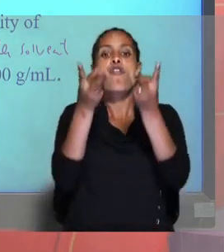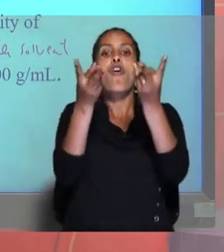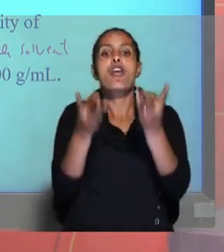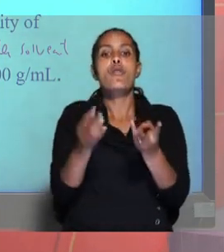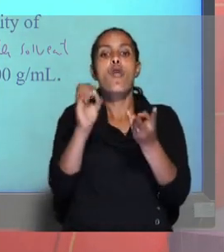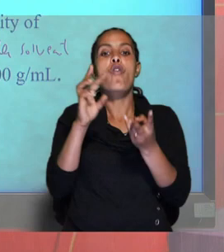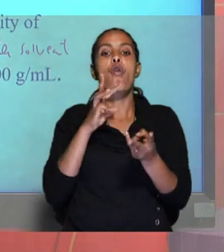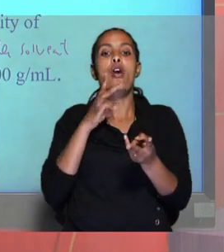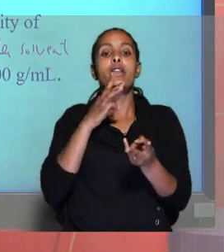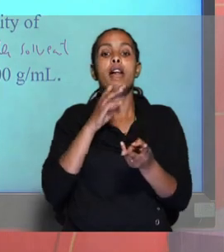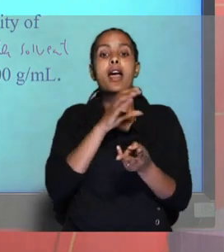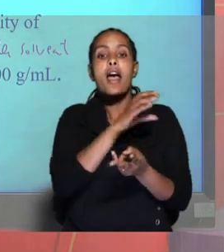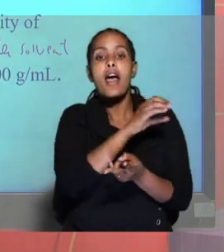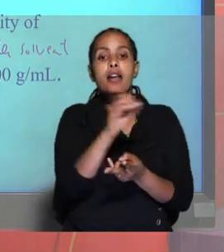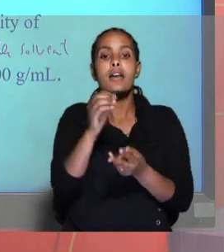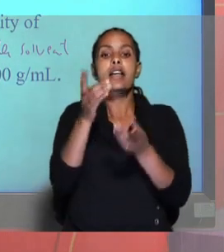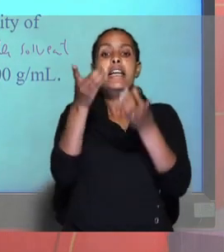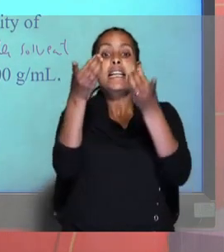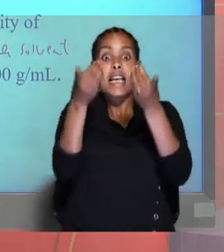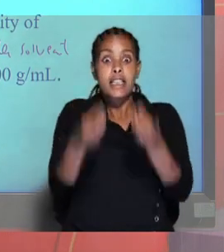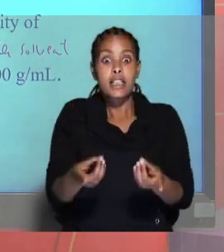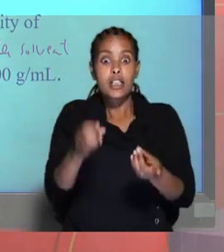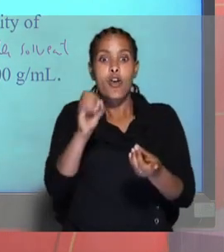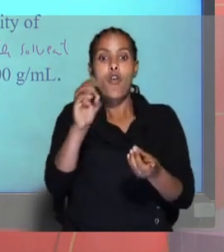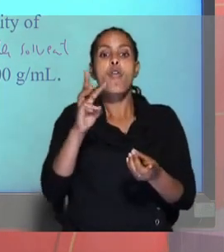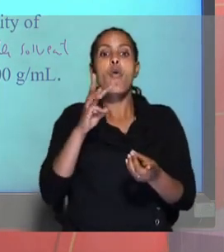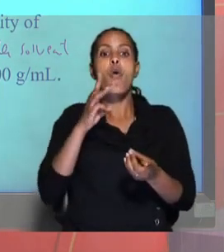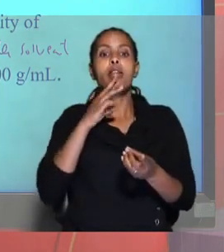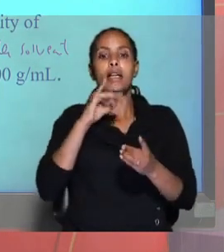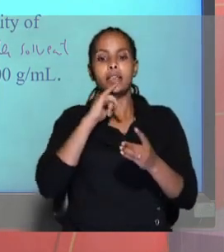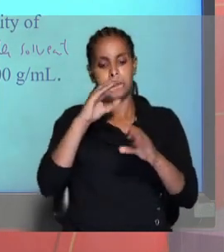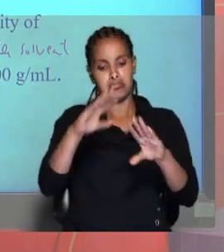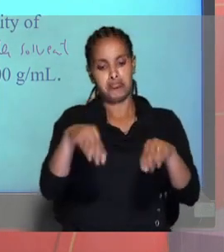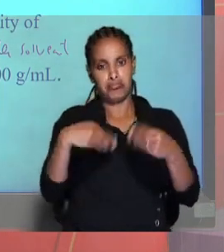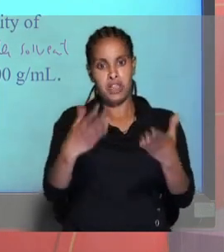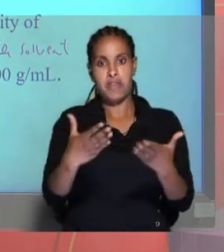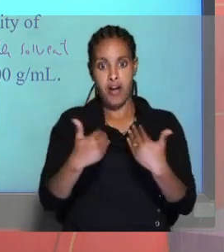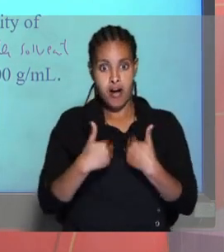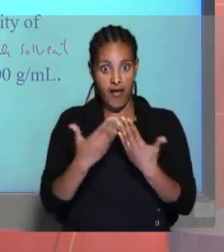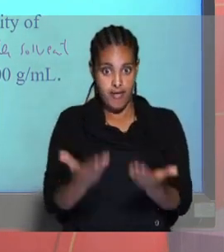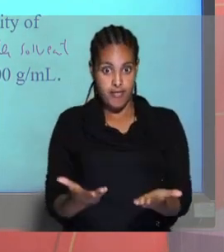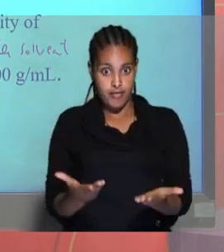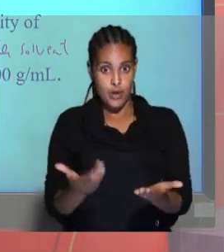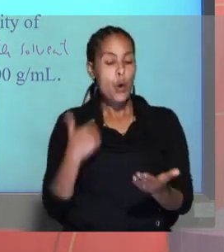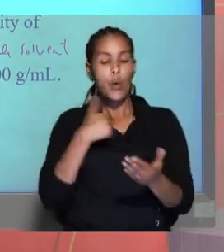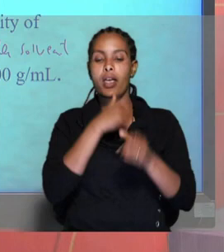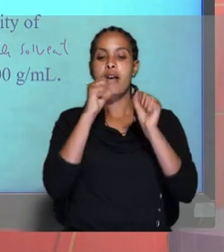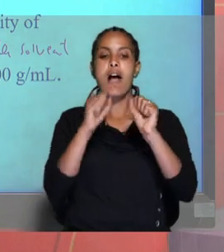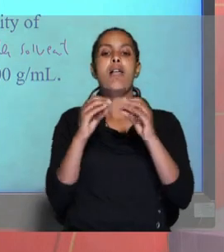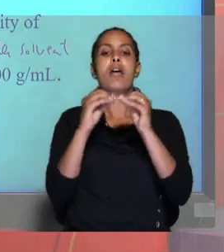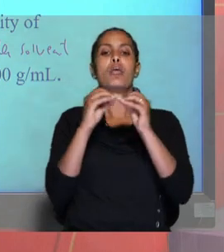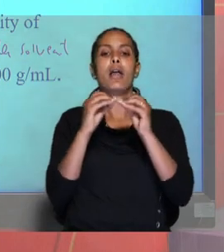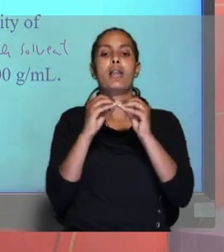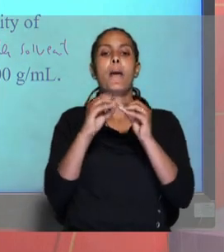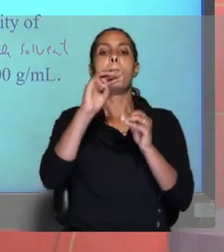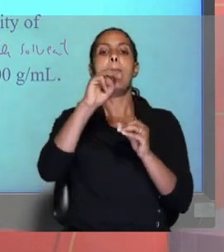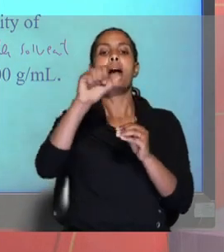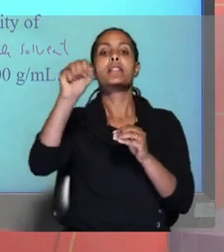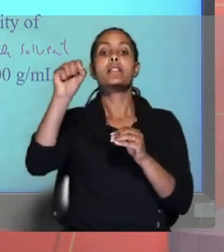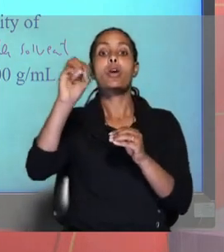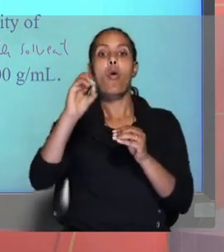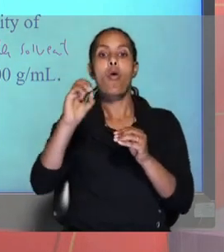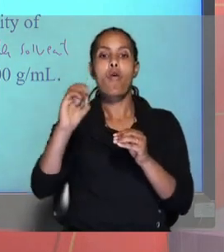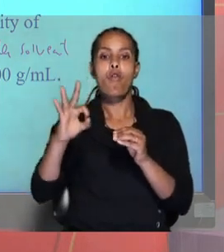of water and density of water is given. We can calculate mass of